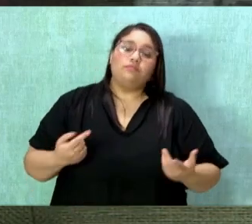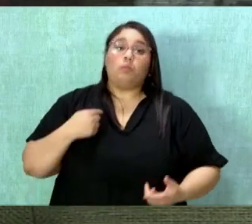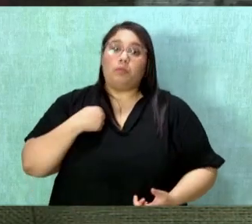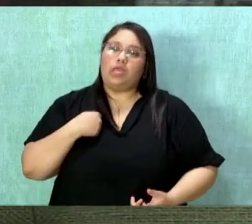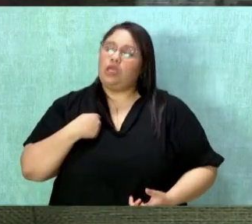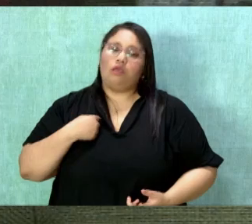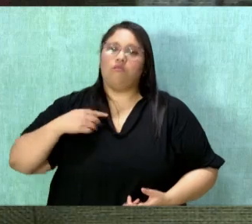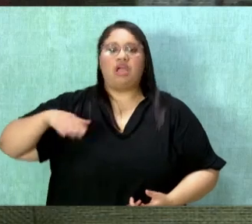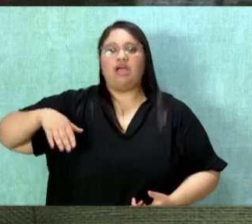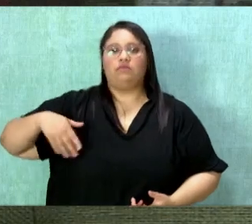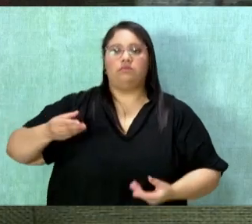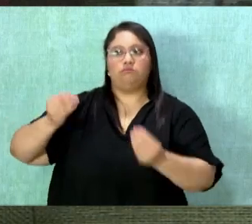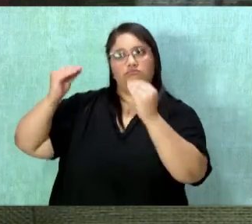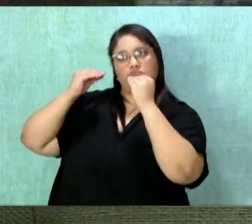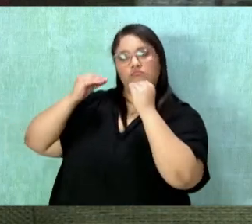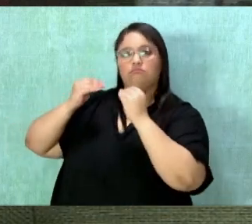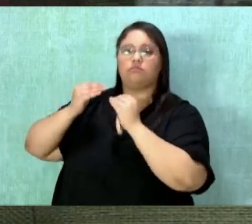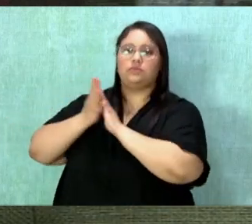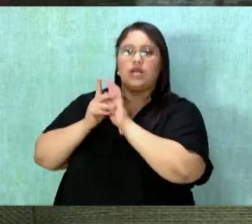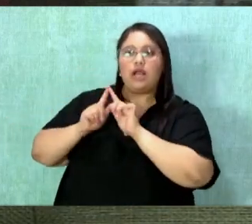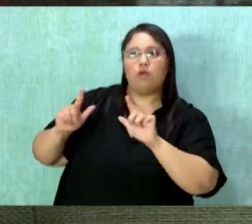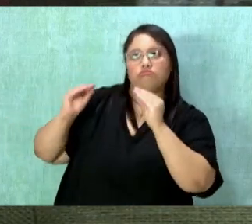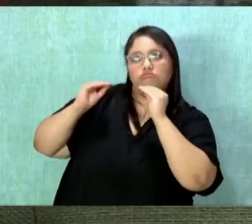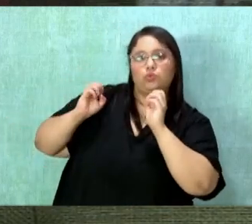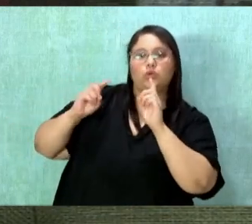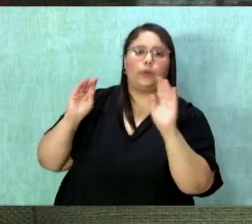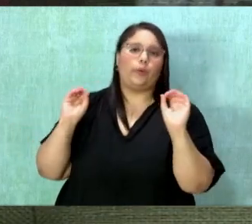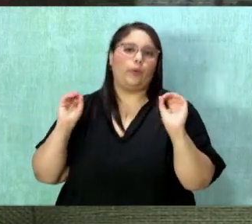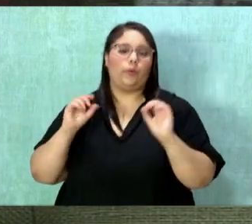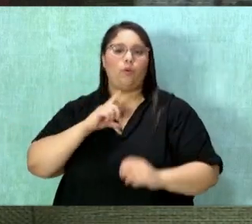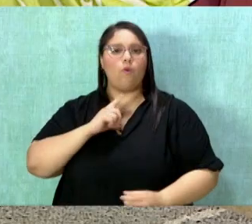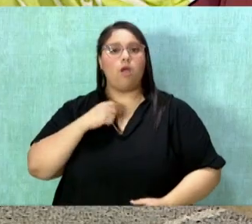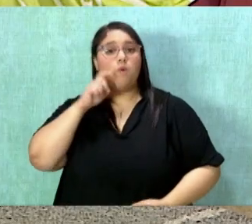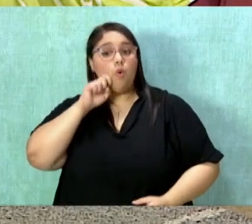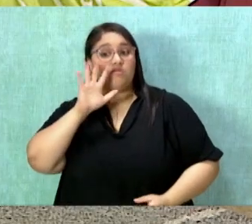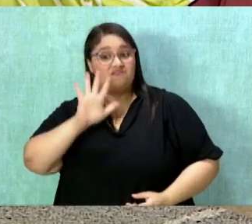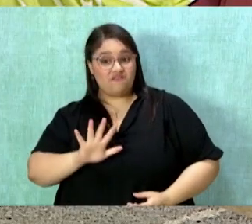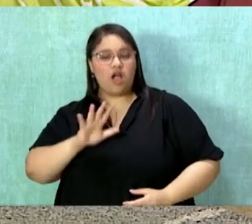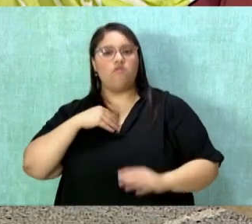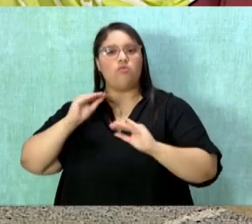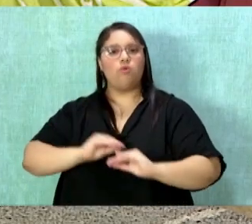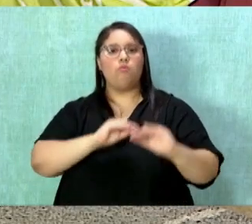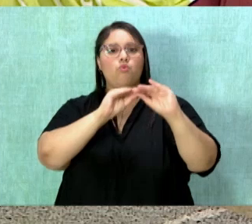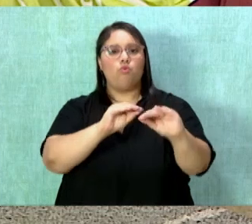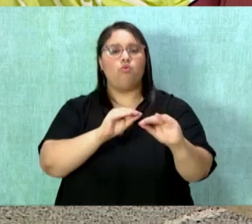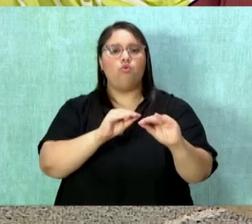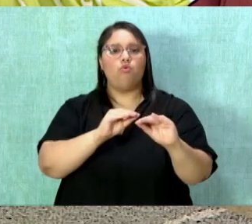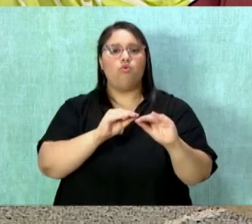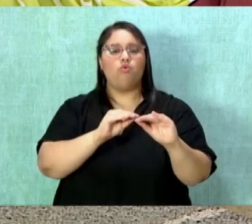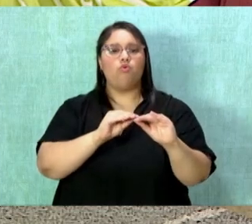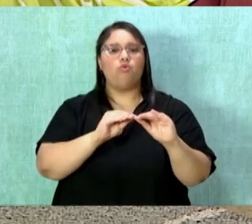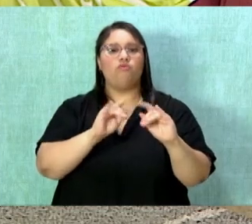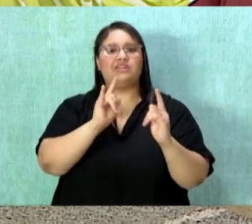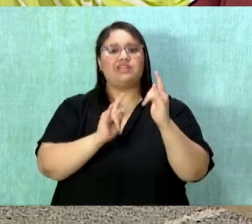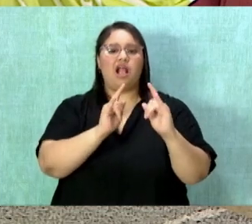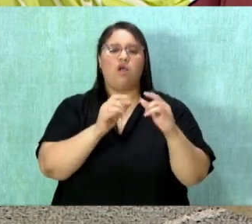didn't receive a sign language education because when I was 5 years old, I was also moved to a small